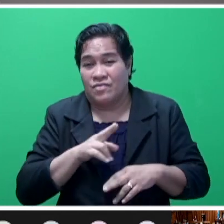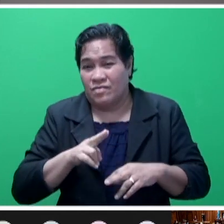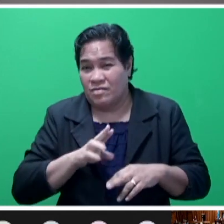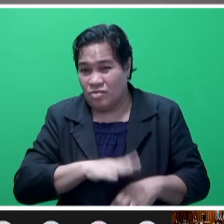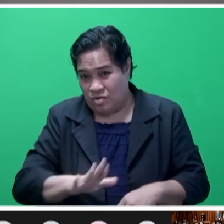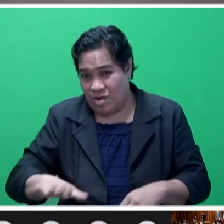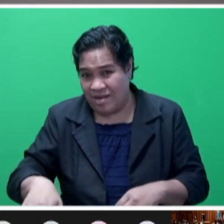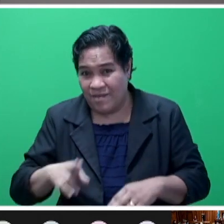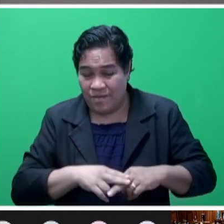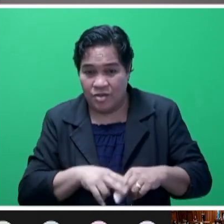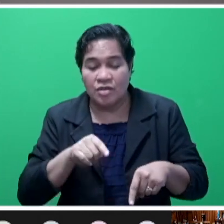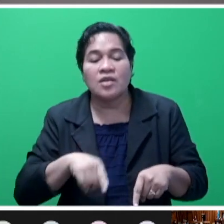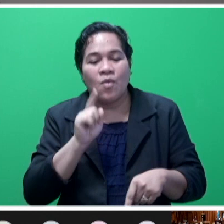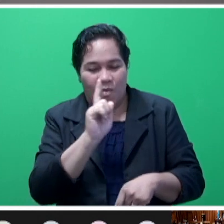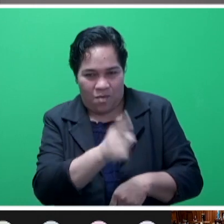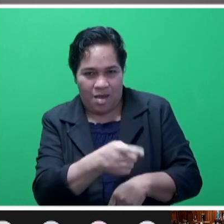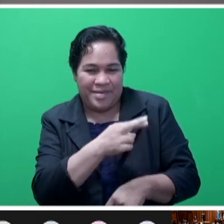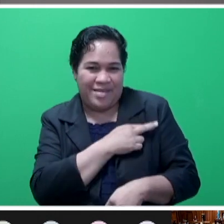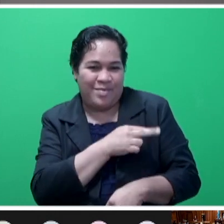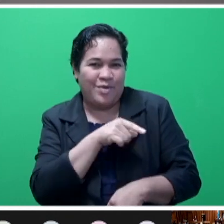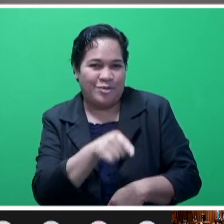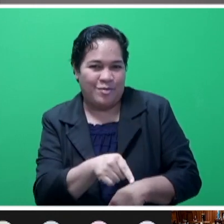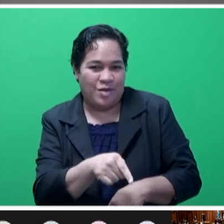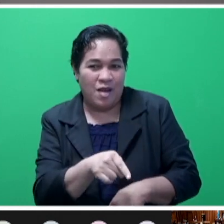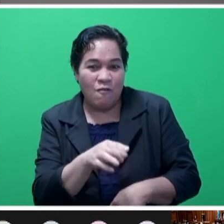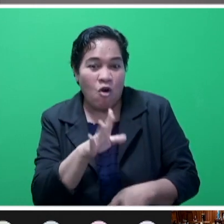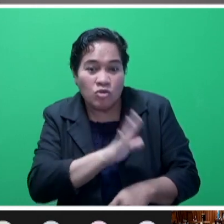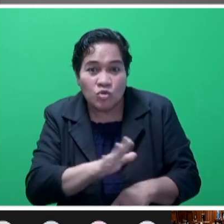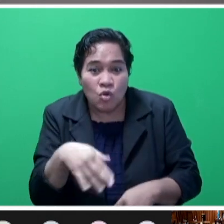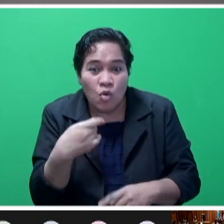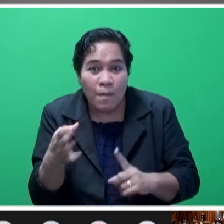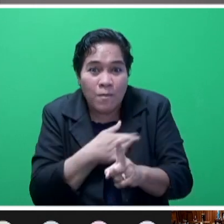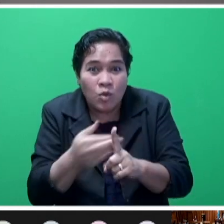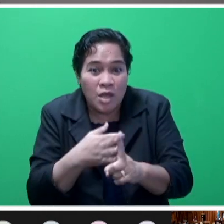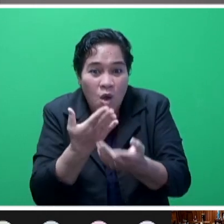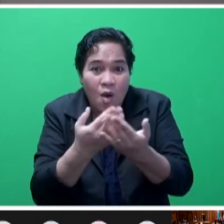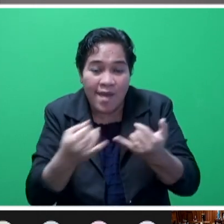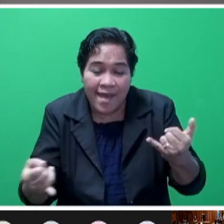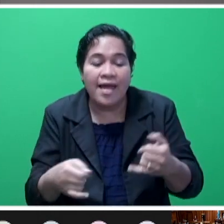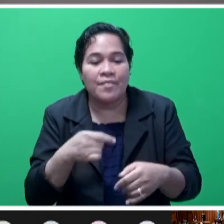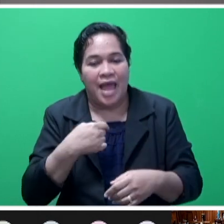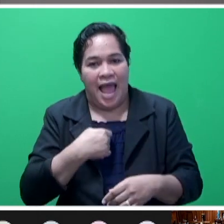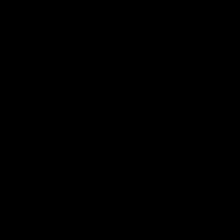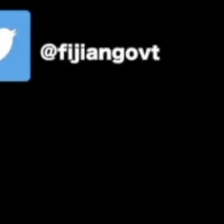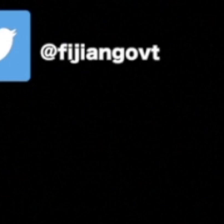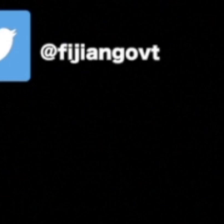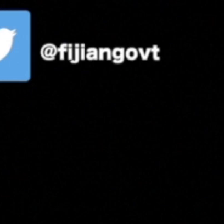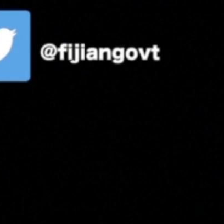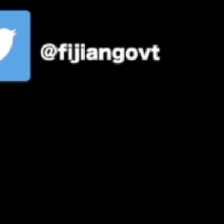issues on children being harassed or bullied online. I Am Digital campaign.